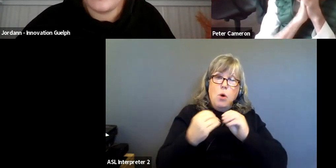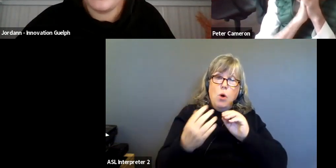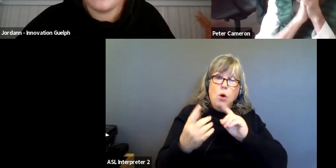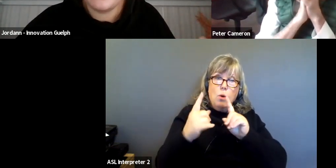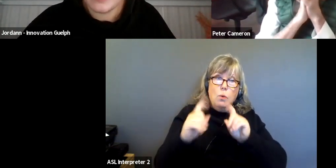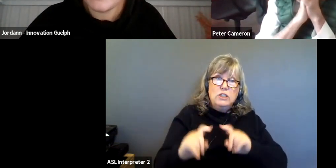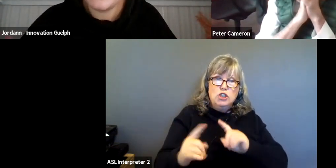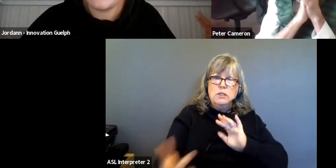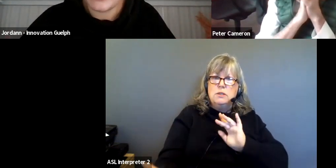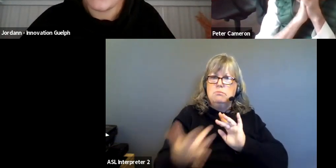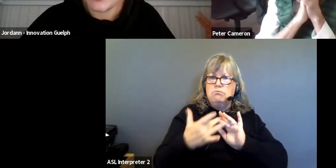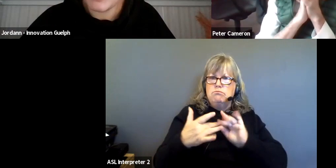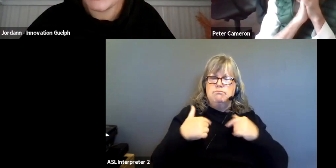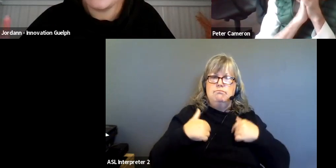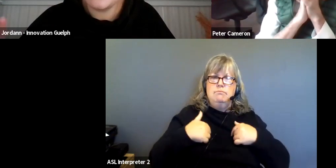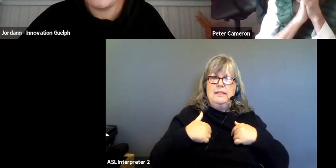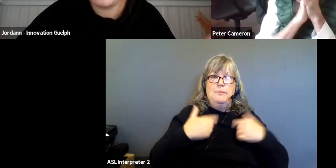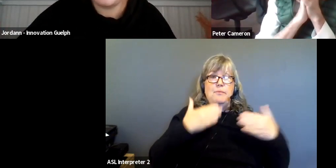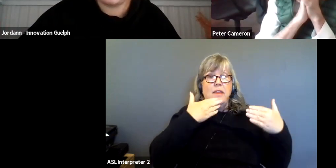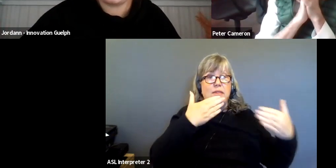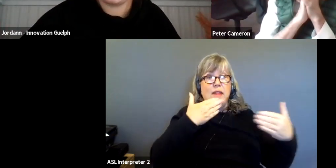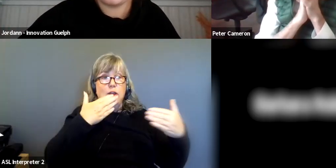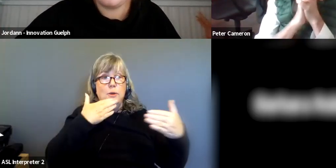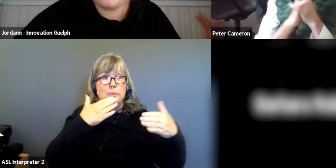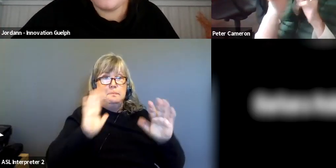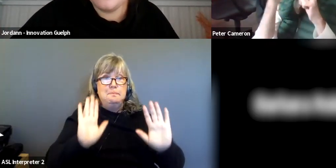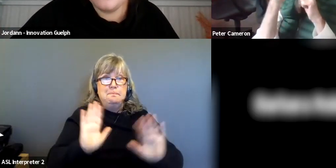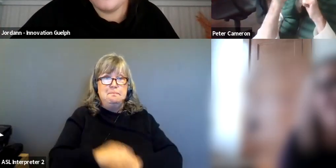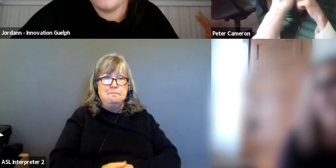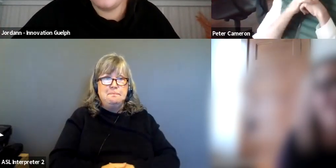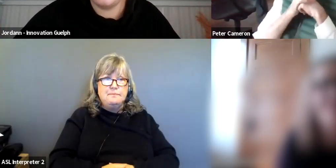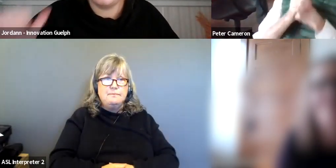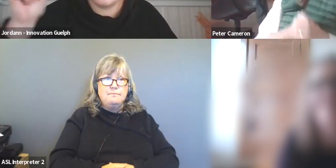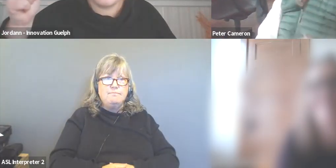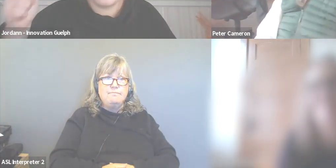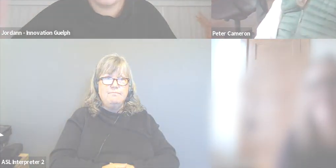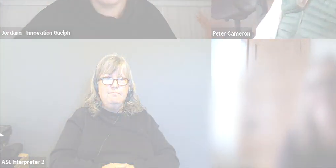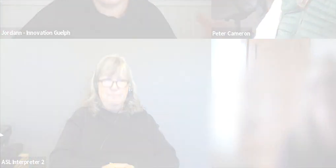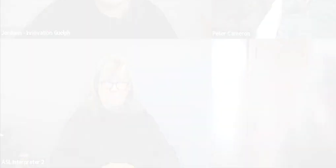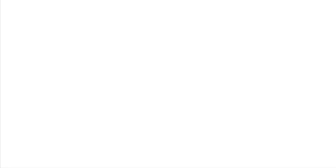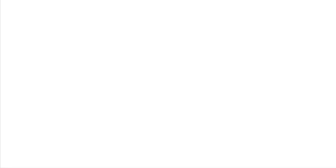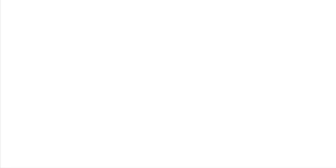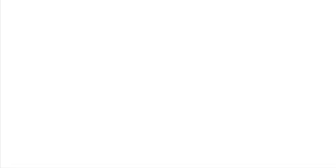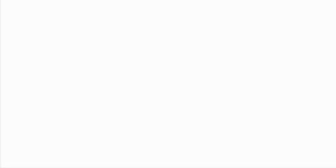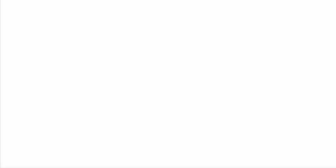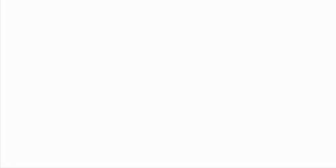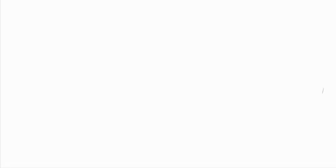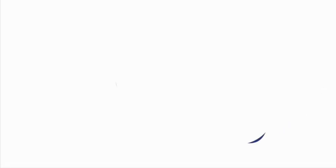Yeah, thank you very much.